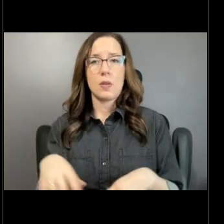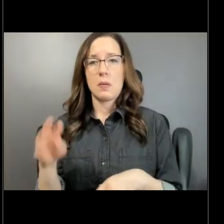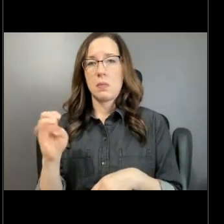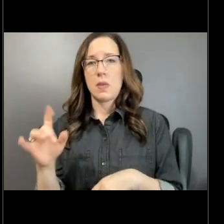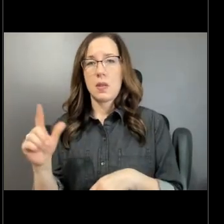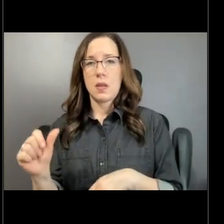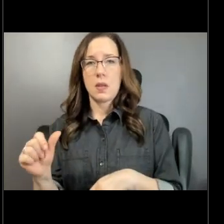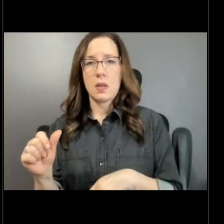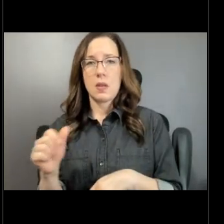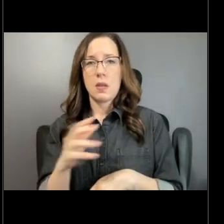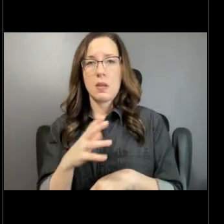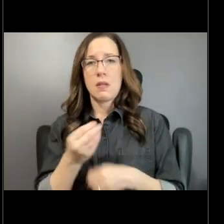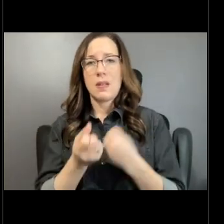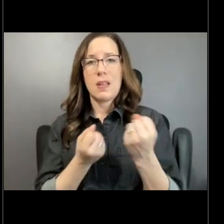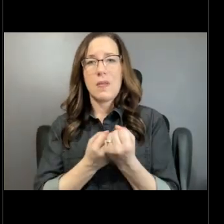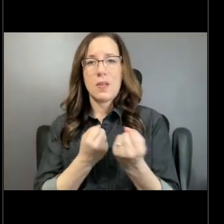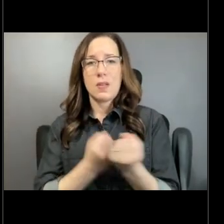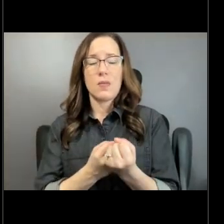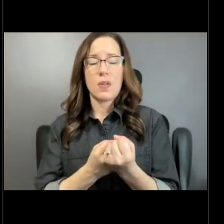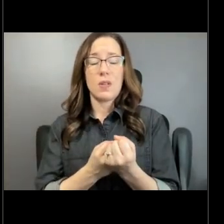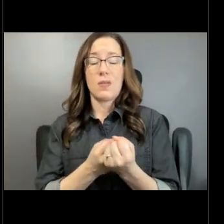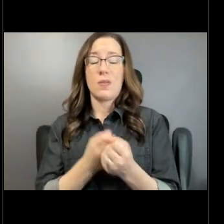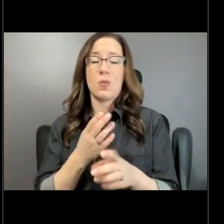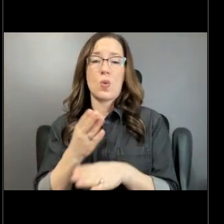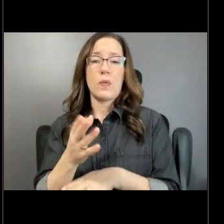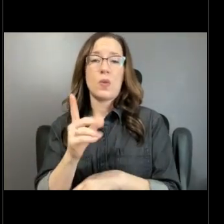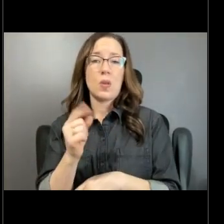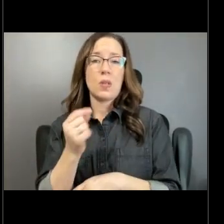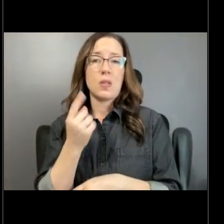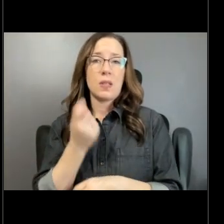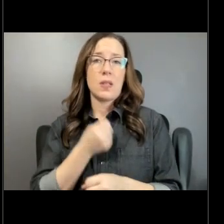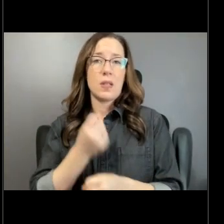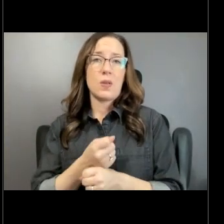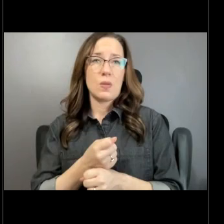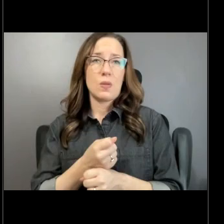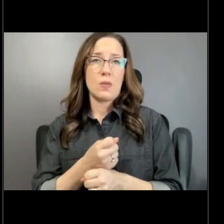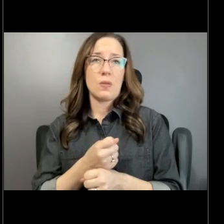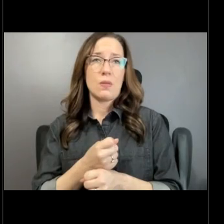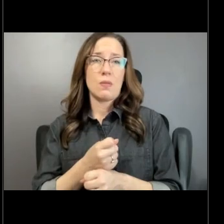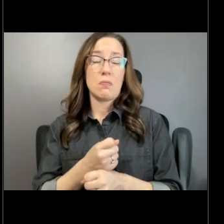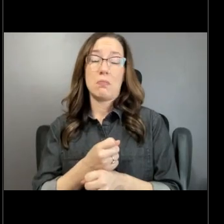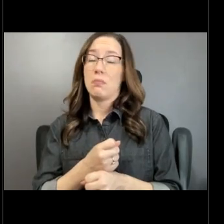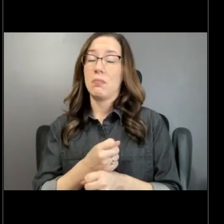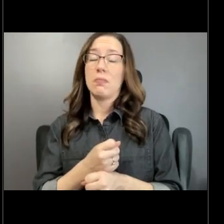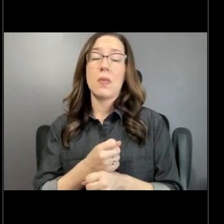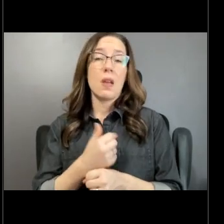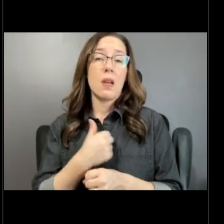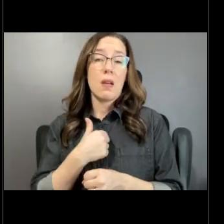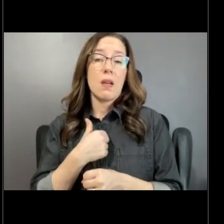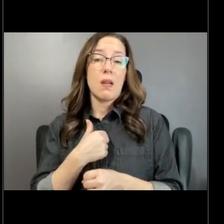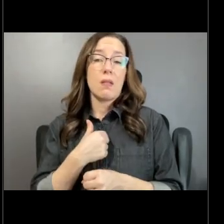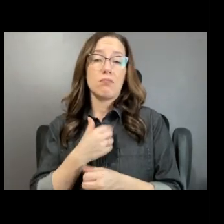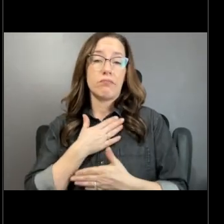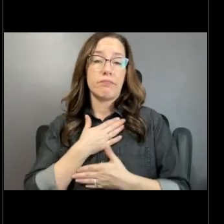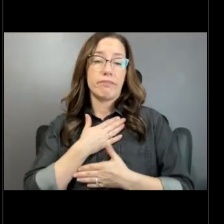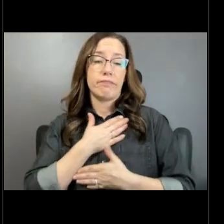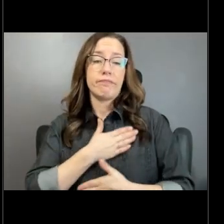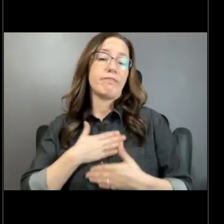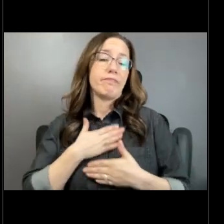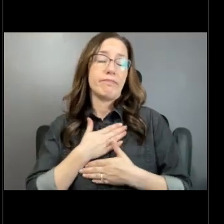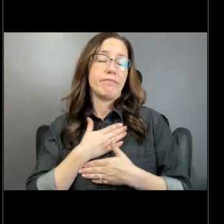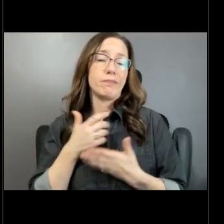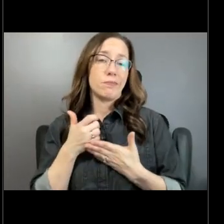and advocacy for over 20 years, and I am very pleased to assist with